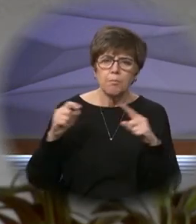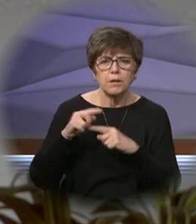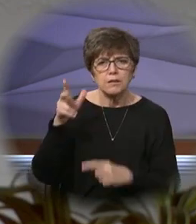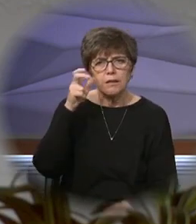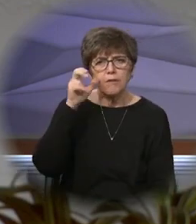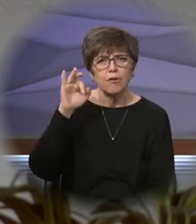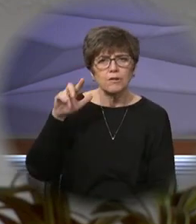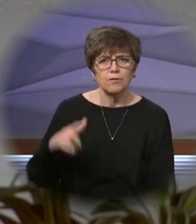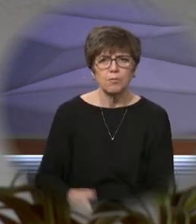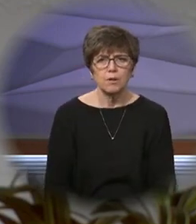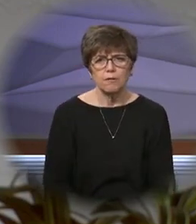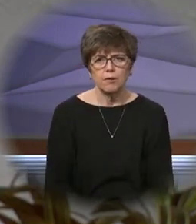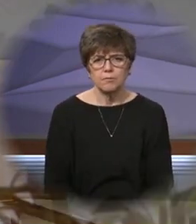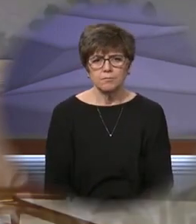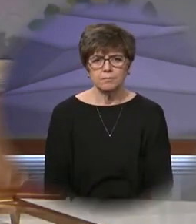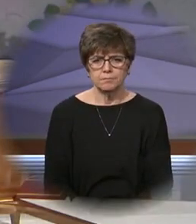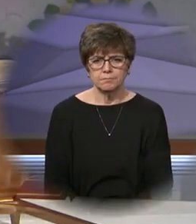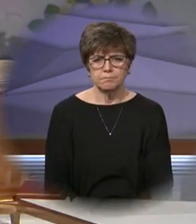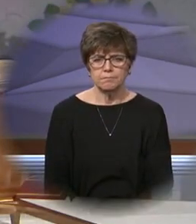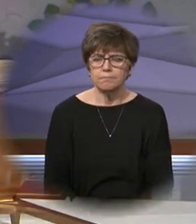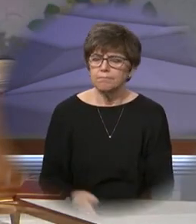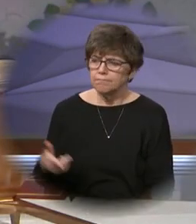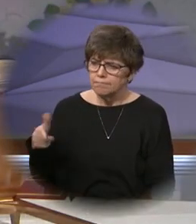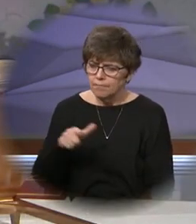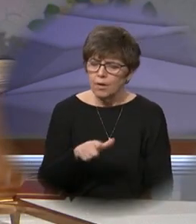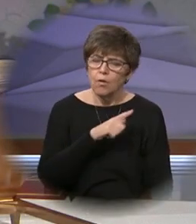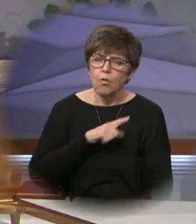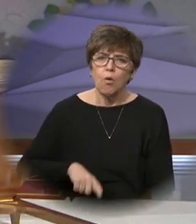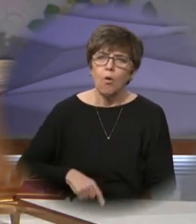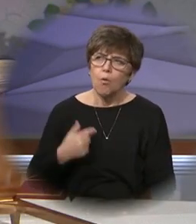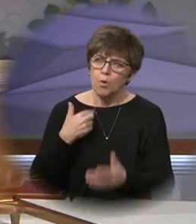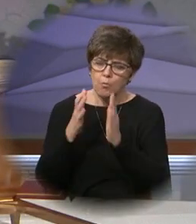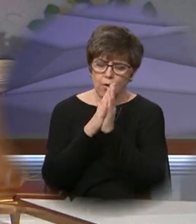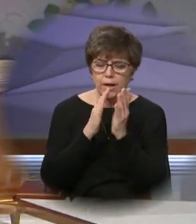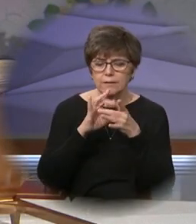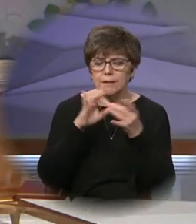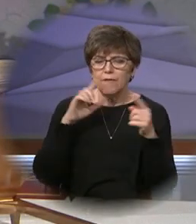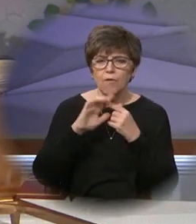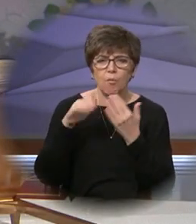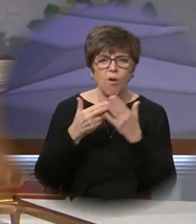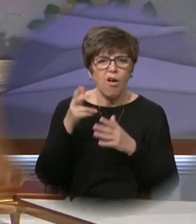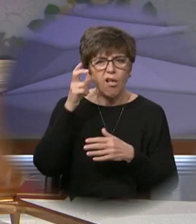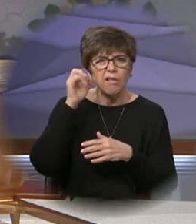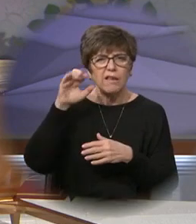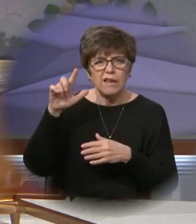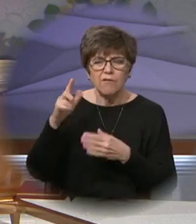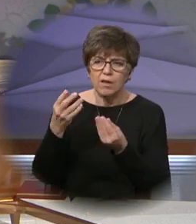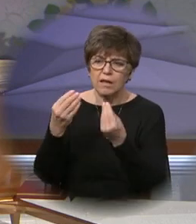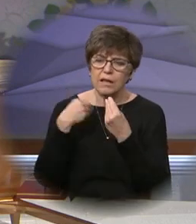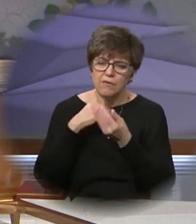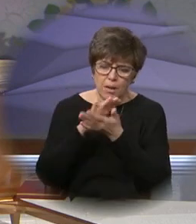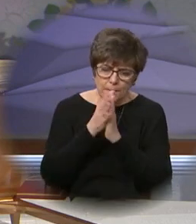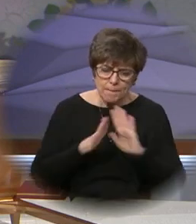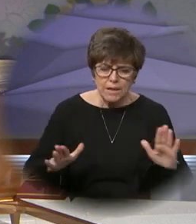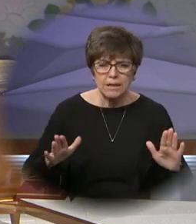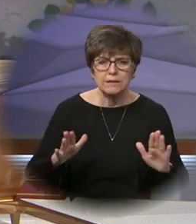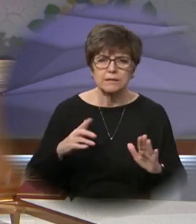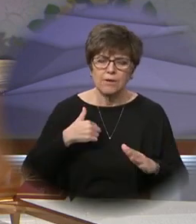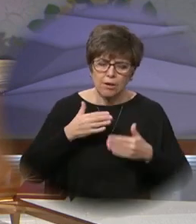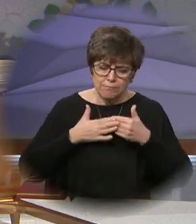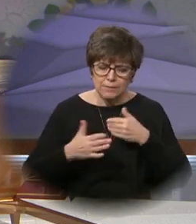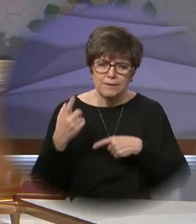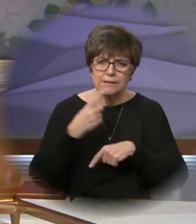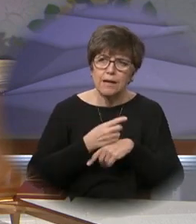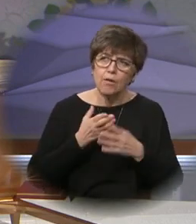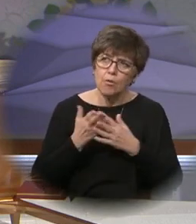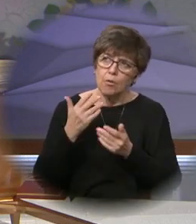temptation, but deliver us from evil. Deliver us, Lord, we pray, from every evil. Graciously grant peace in our days, that by the